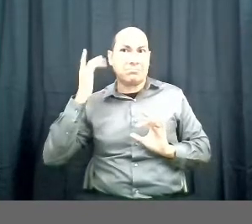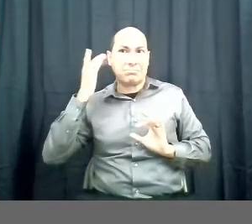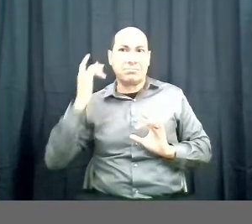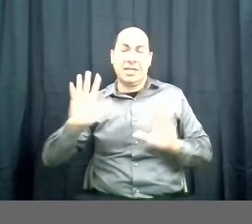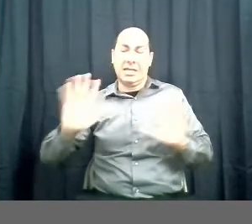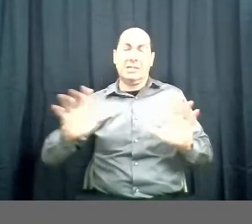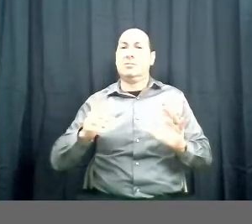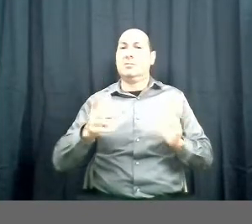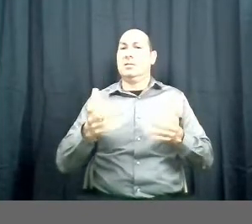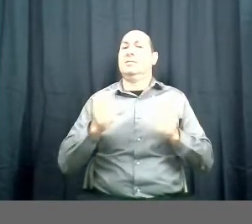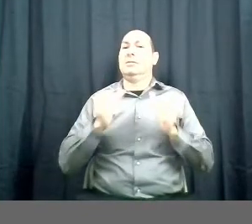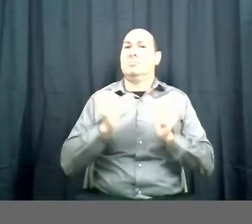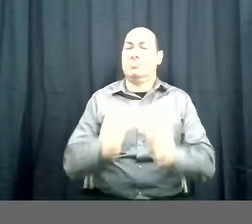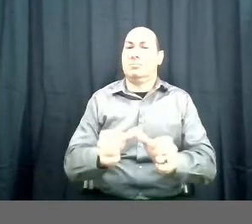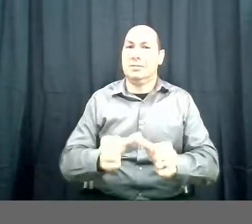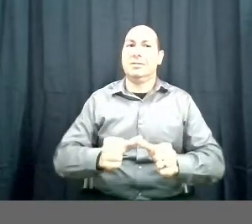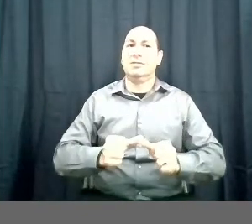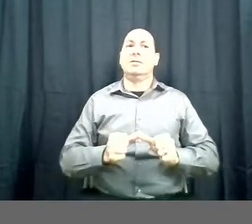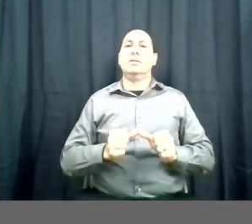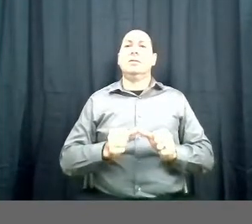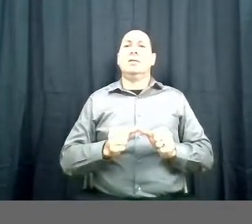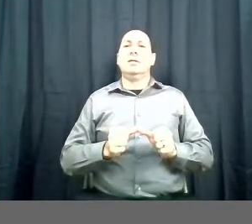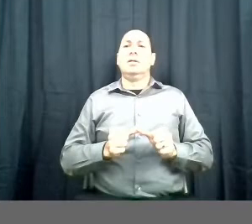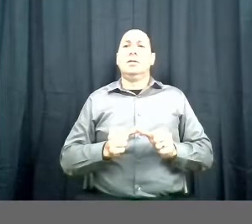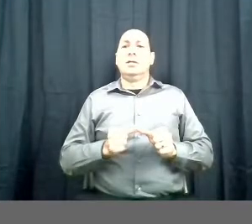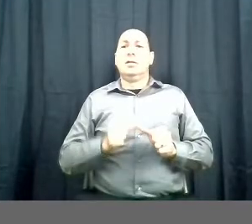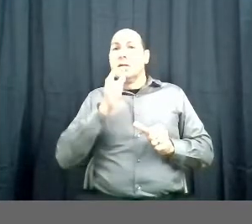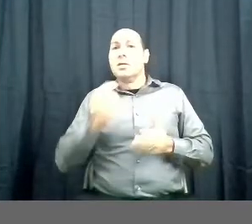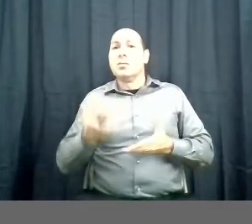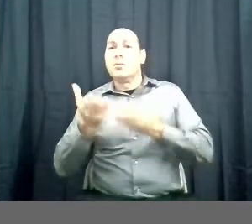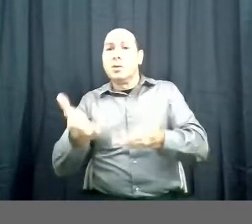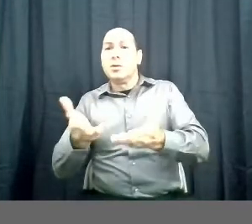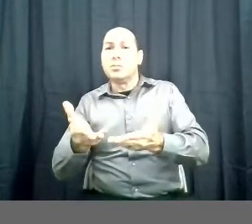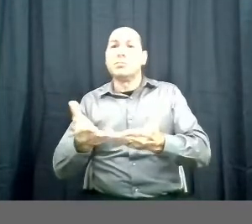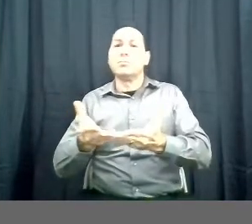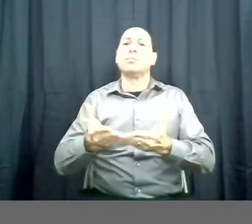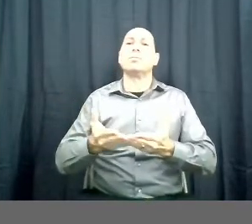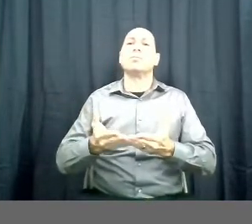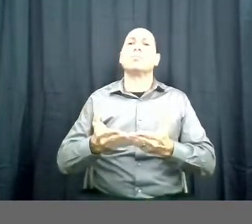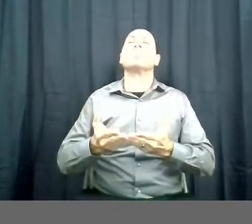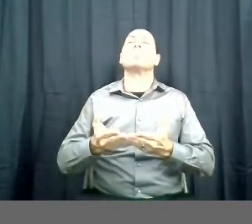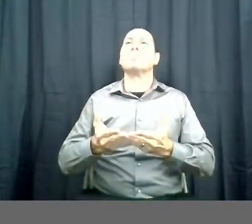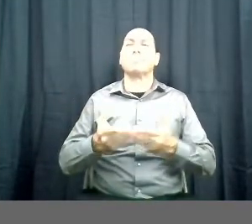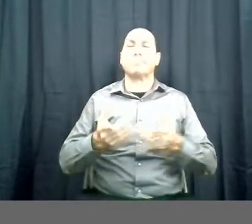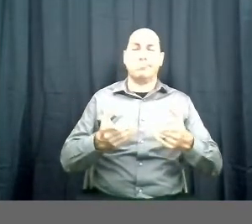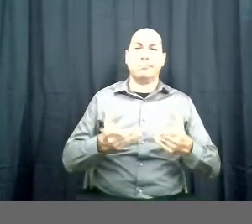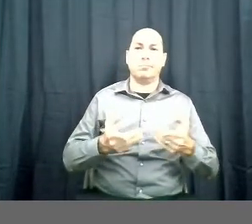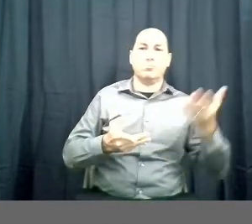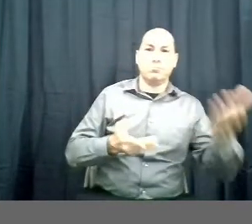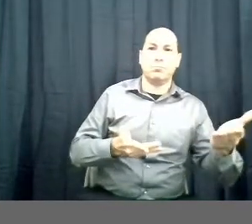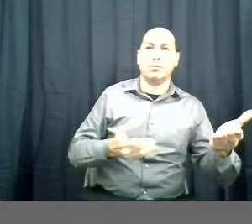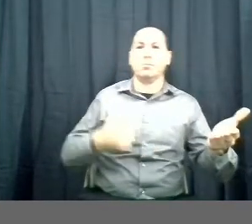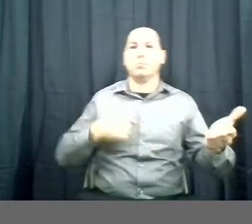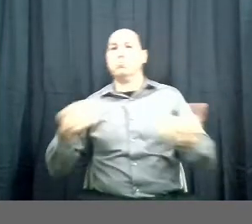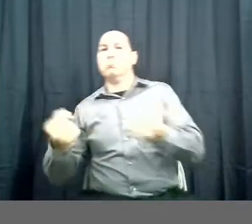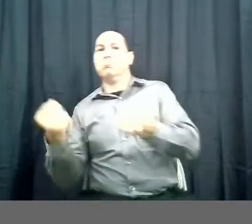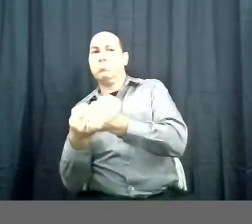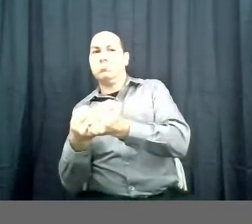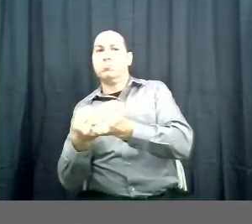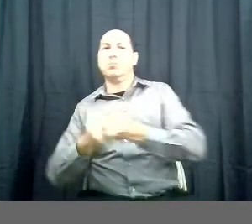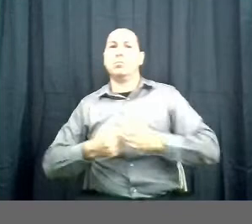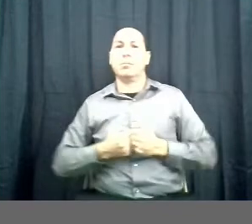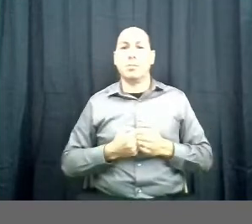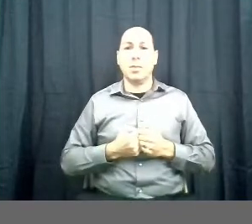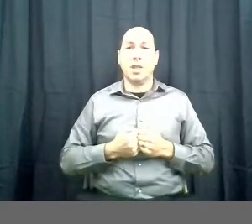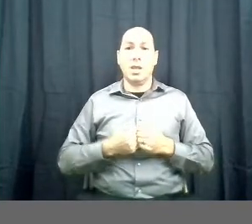propose the resolution? So moved. Second? Second. All in favor,